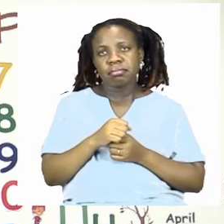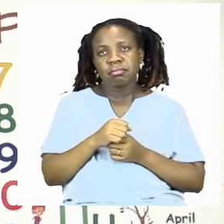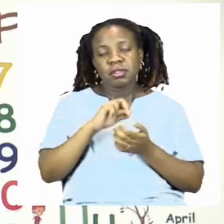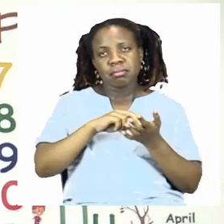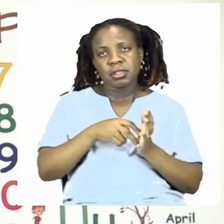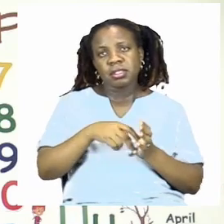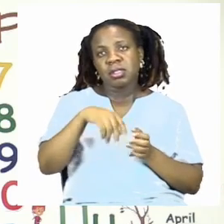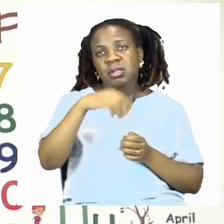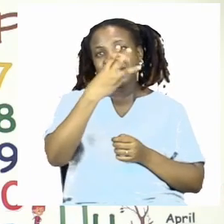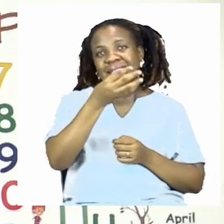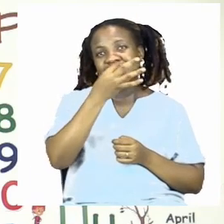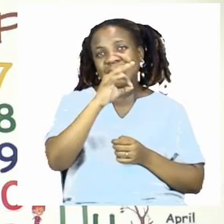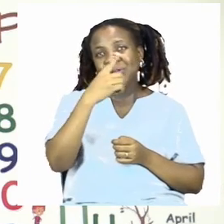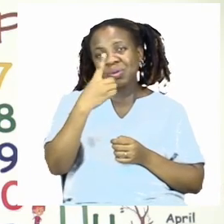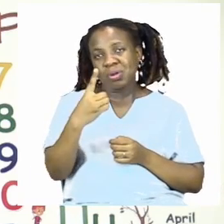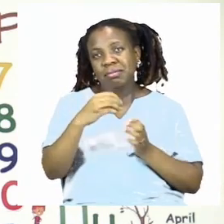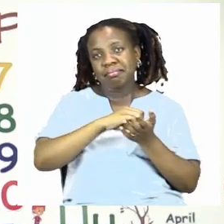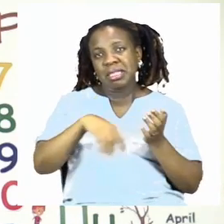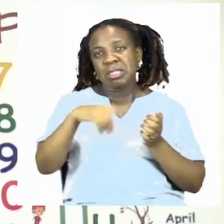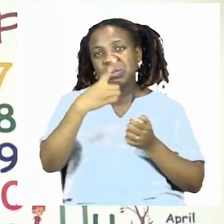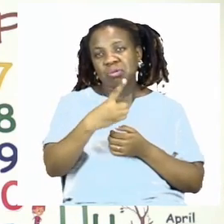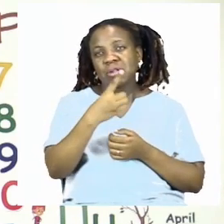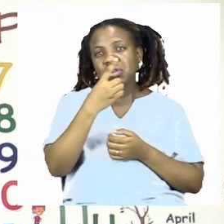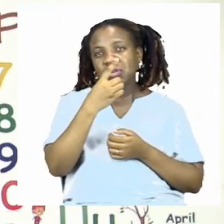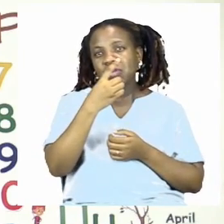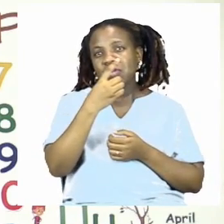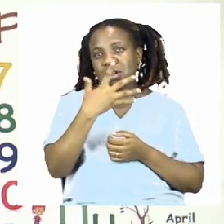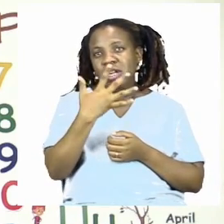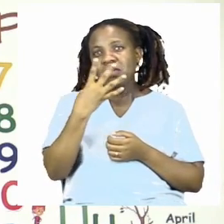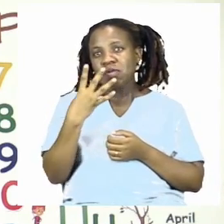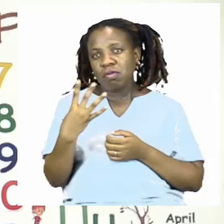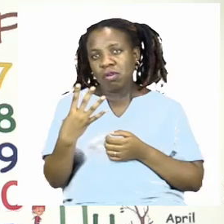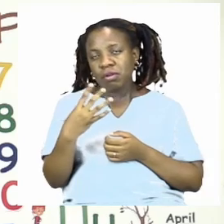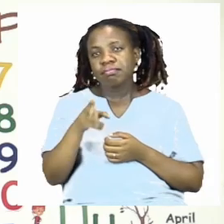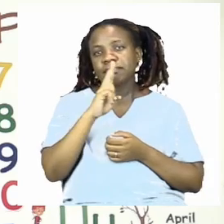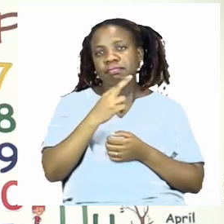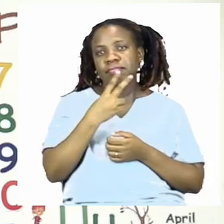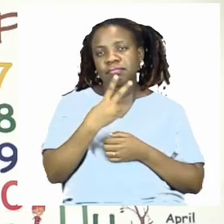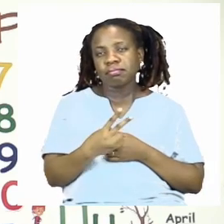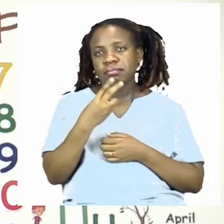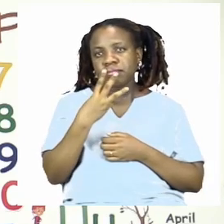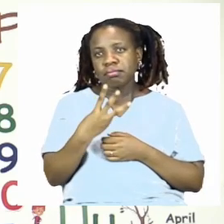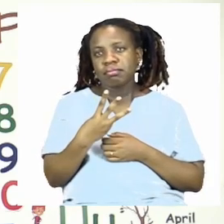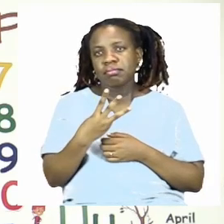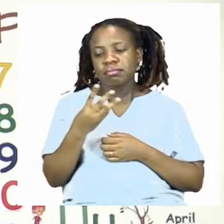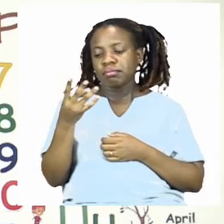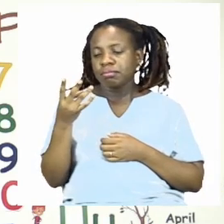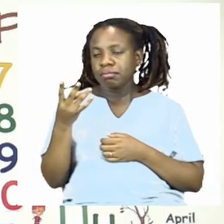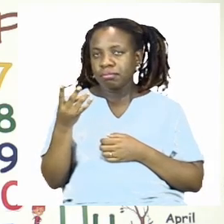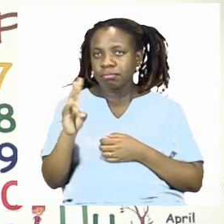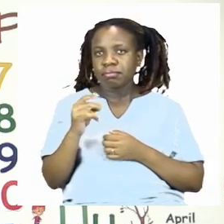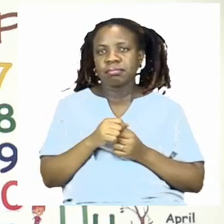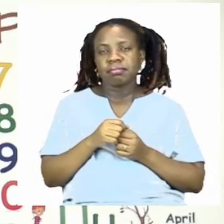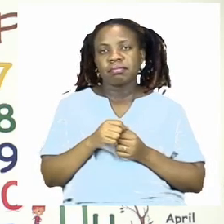237. Now let's try the last one, a multiplication sum. Remember, once again, we start